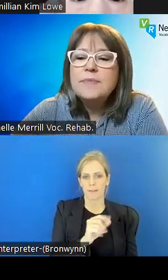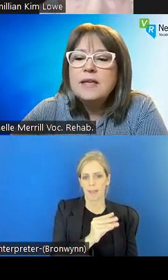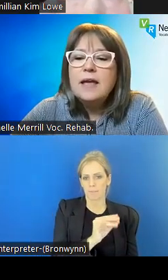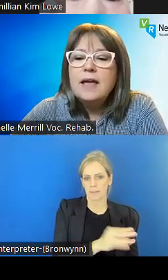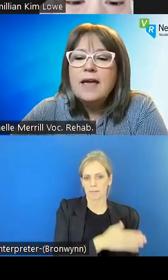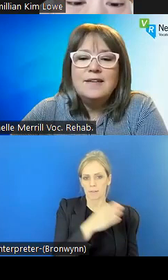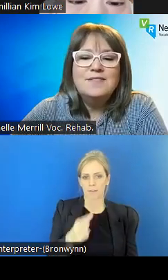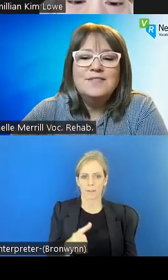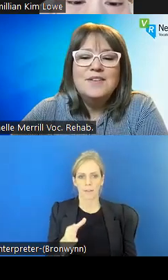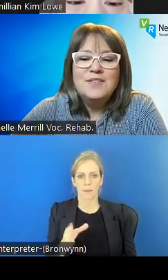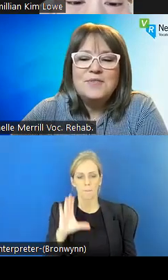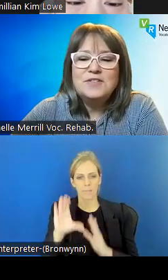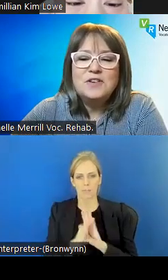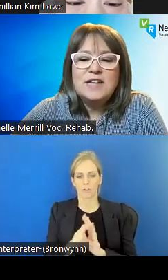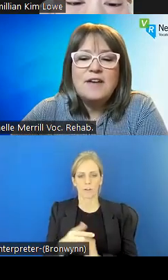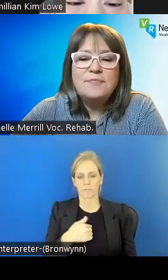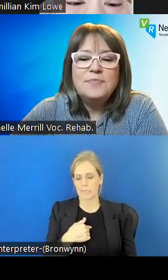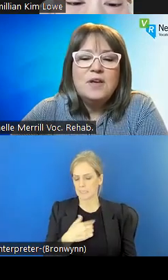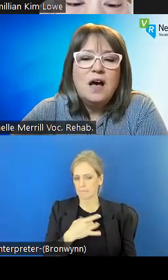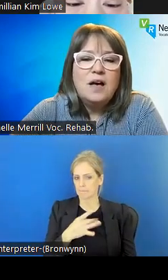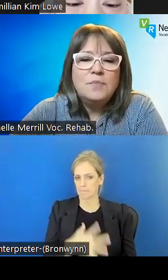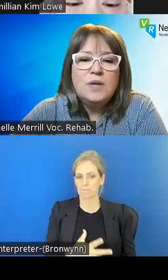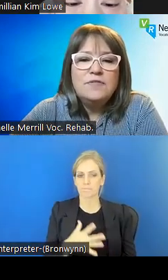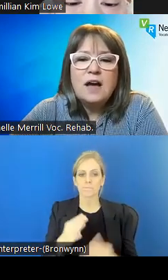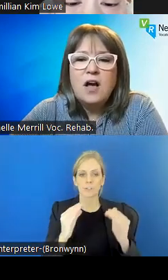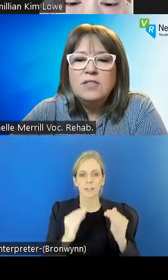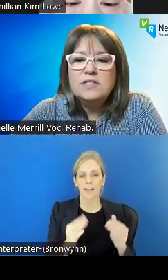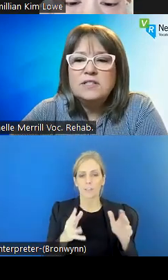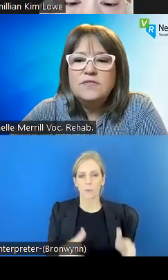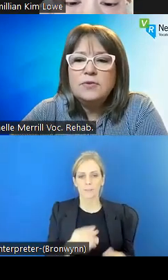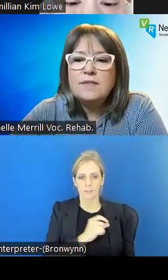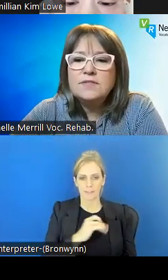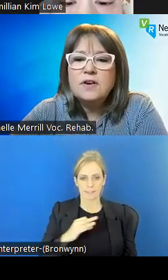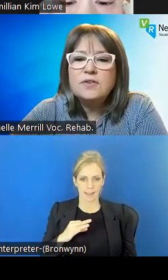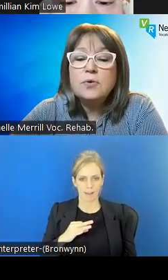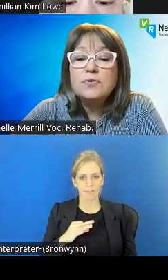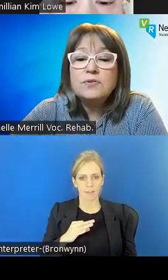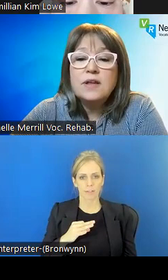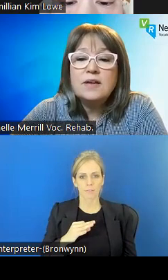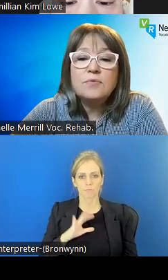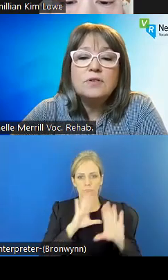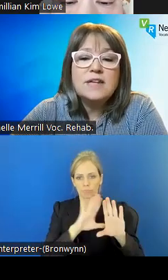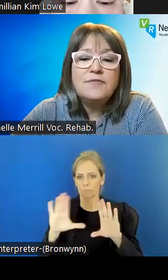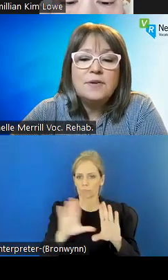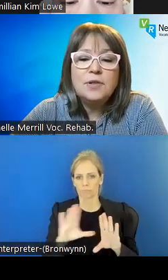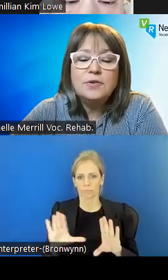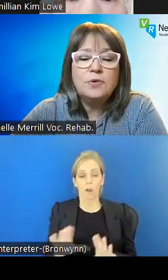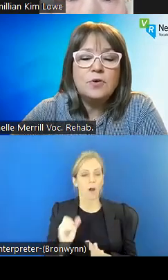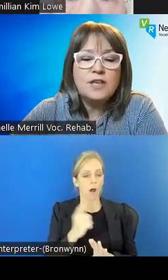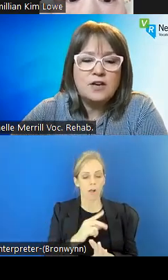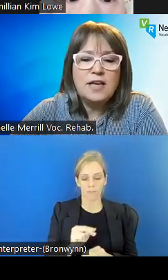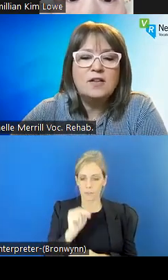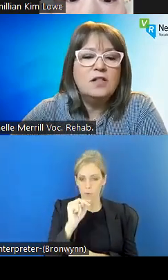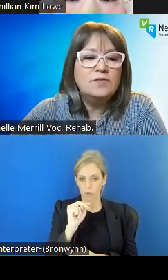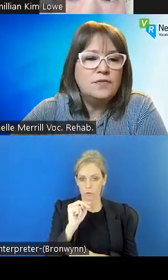me and the rest of our staff. We've got all the photographs of our northern and rural staff uploaded. We're